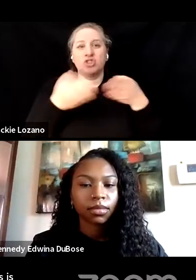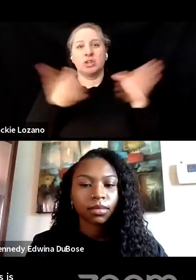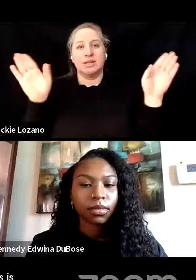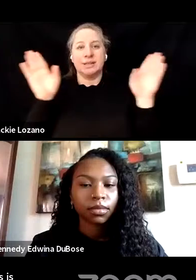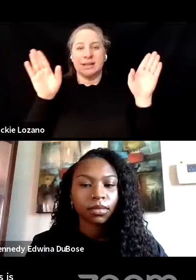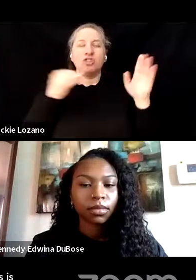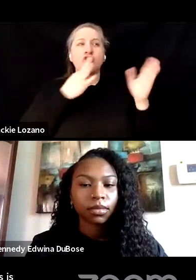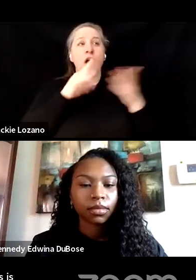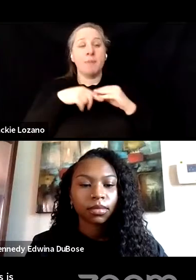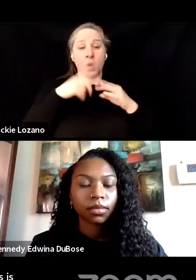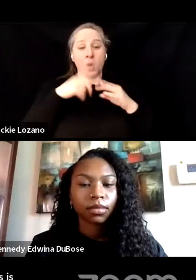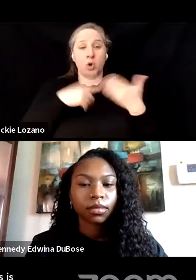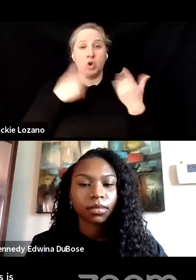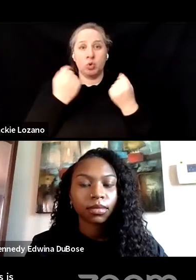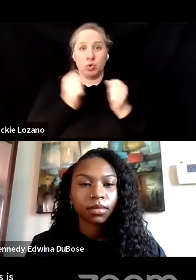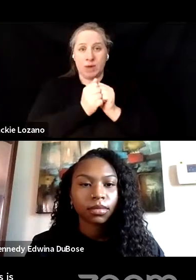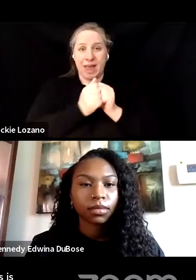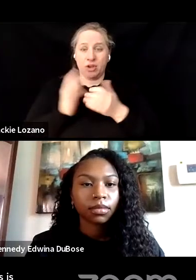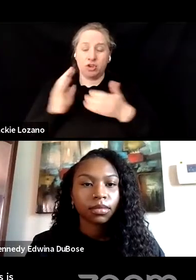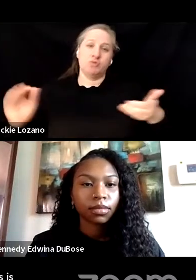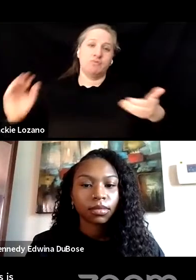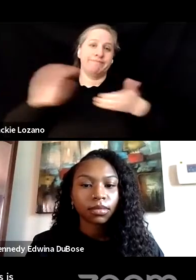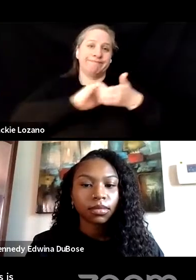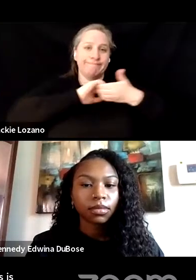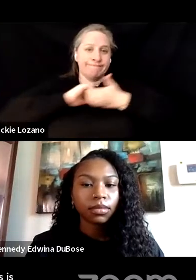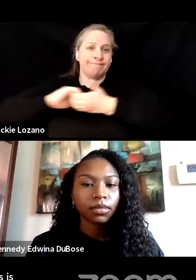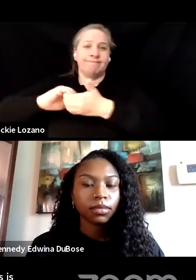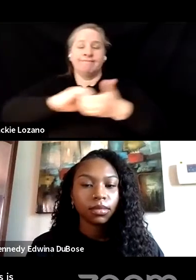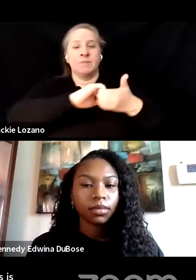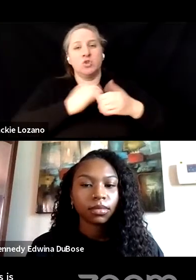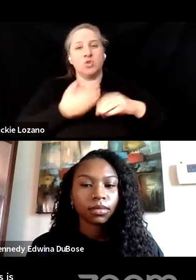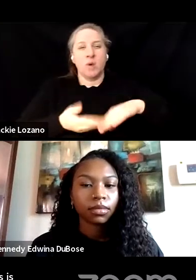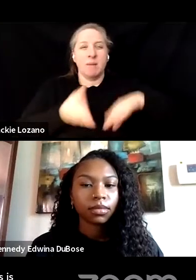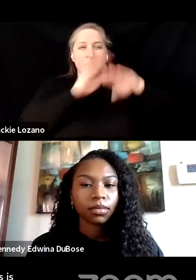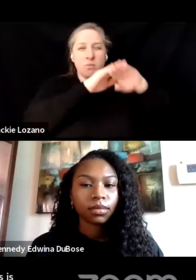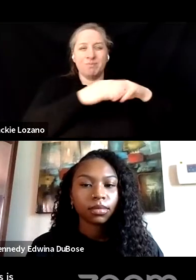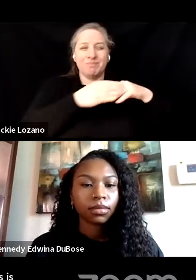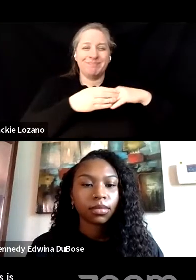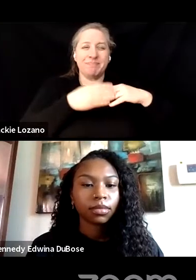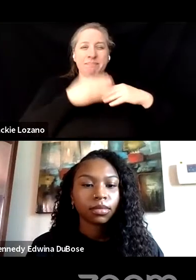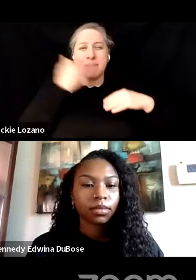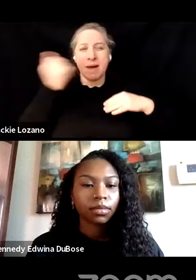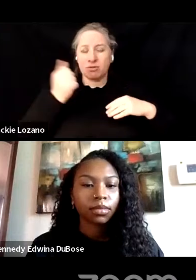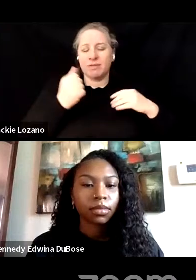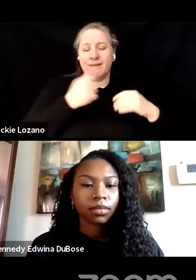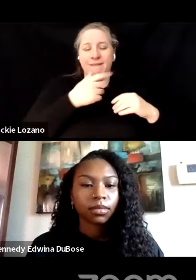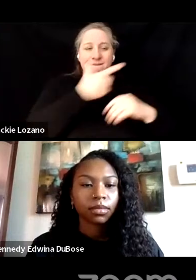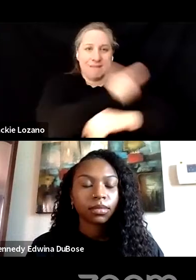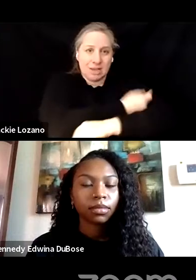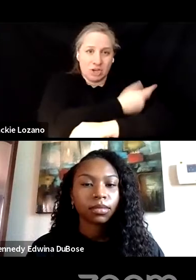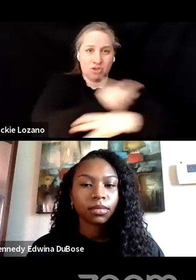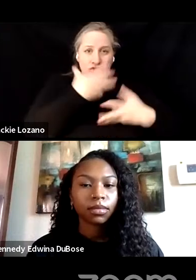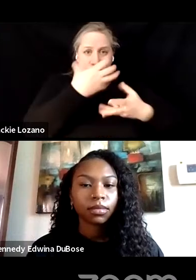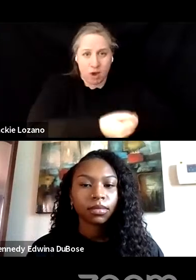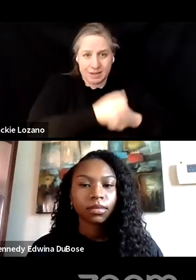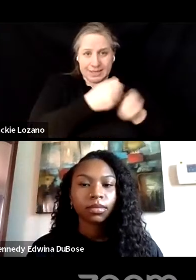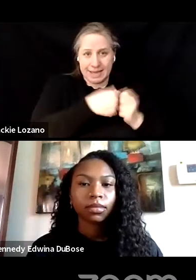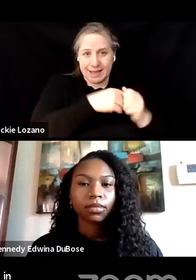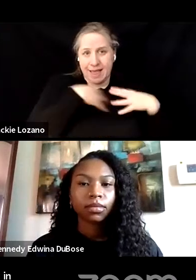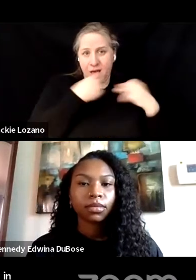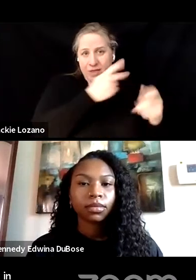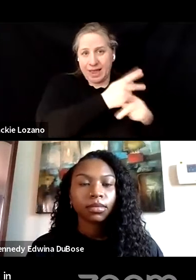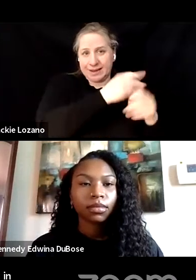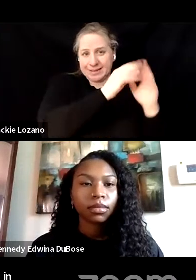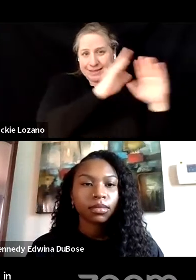together in terms of efforts to improve vaccination and trust and those type of things. I don't know about you all, but I got a